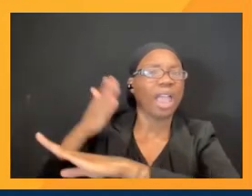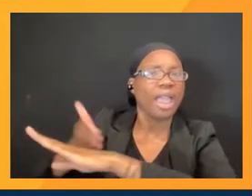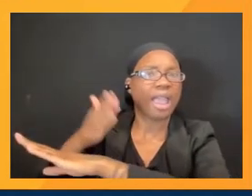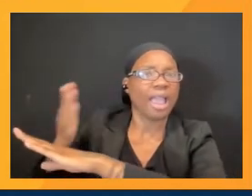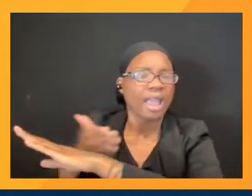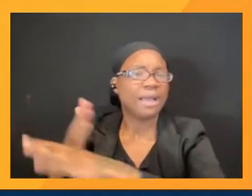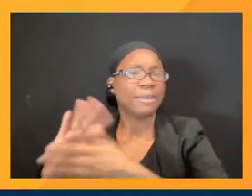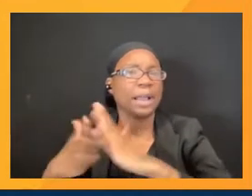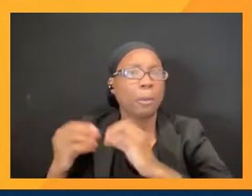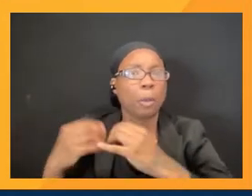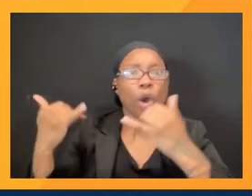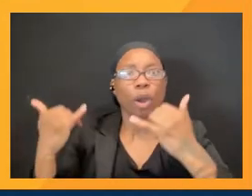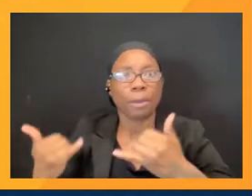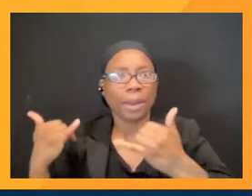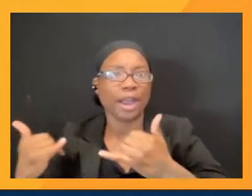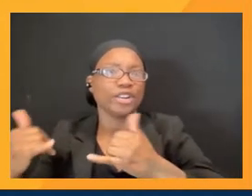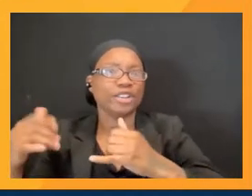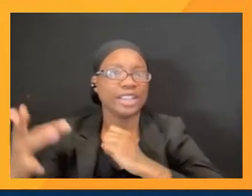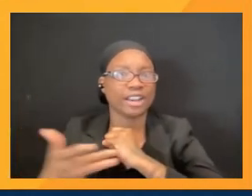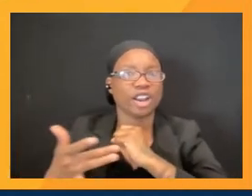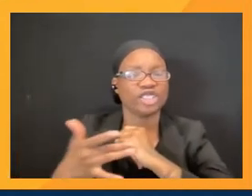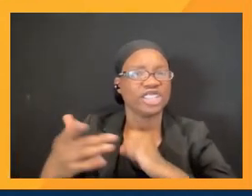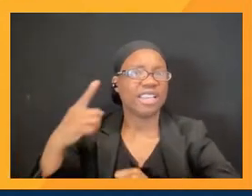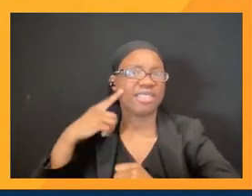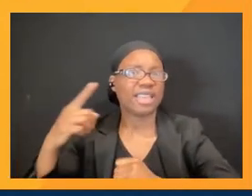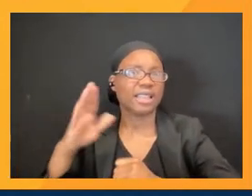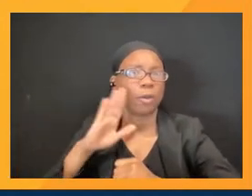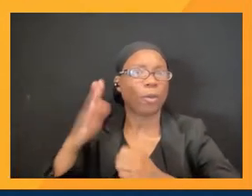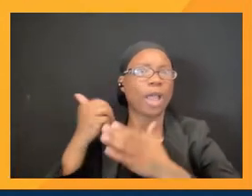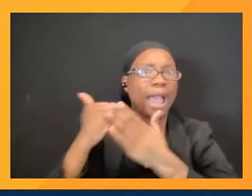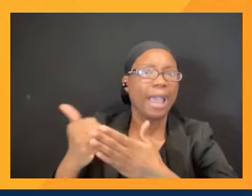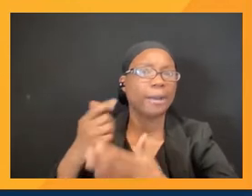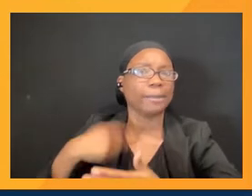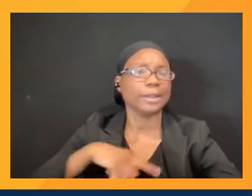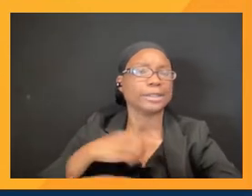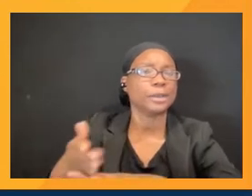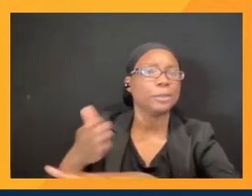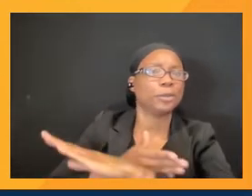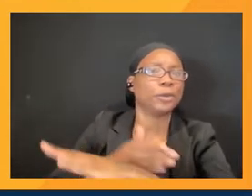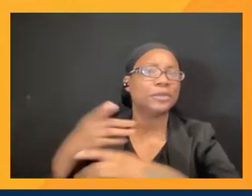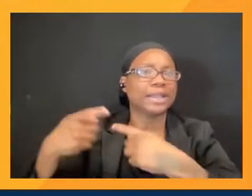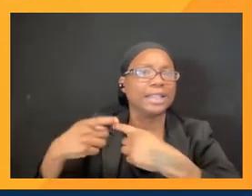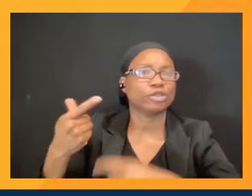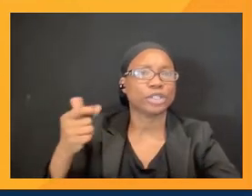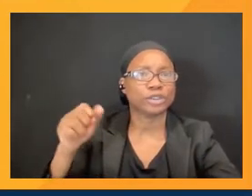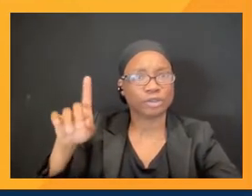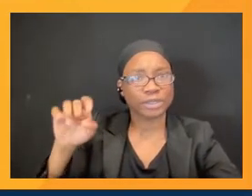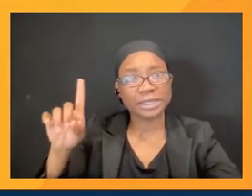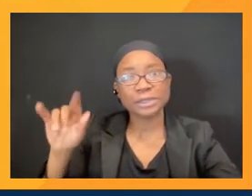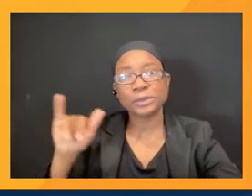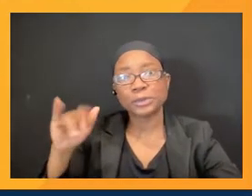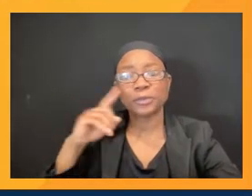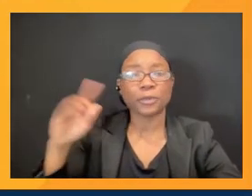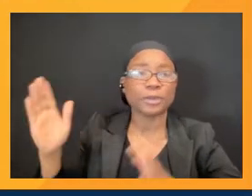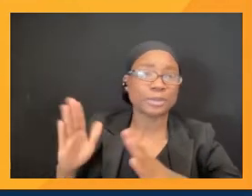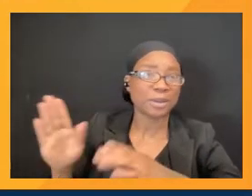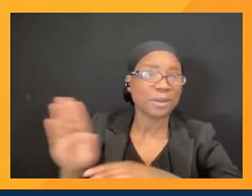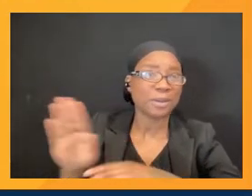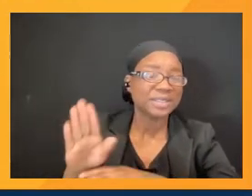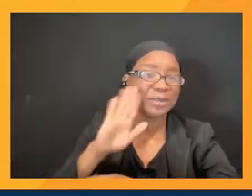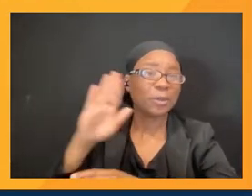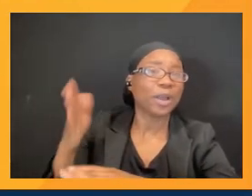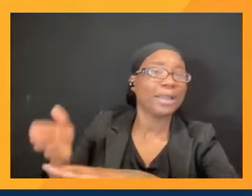D.C., they're working on high-level policy. Specifically, I'm talking about the infrastructure bill, things like the reconciliation process that